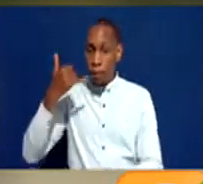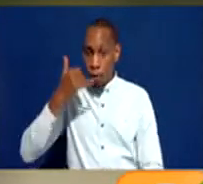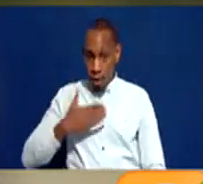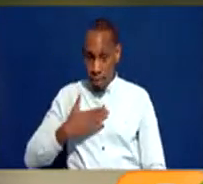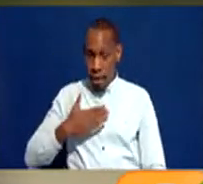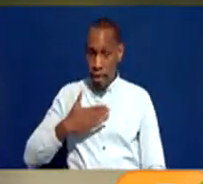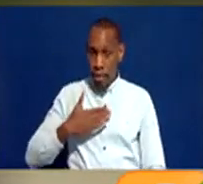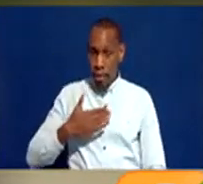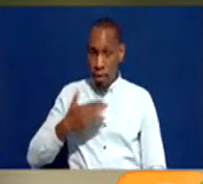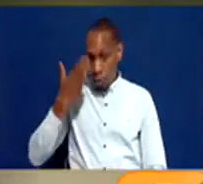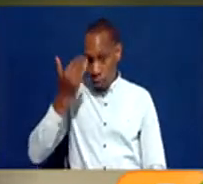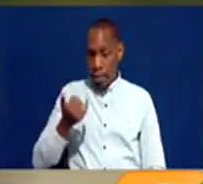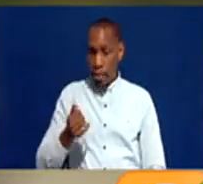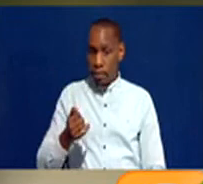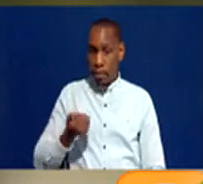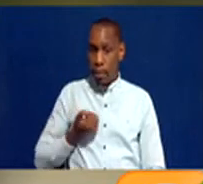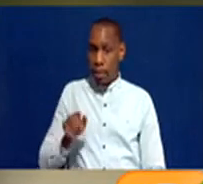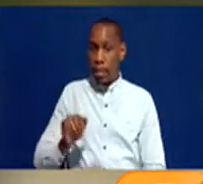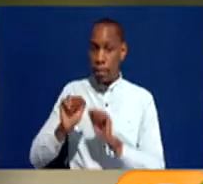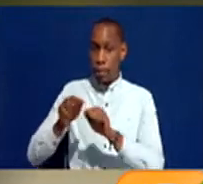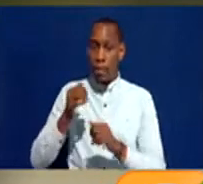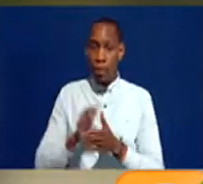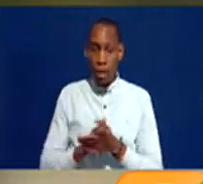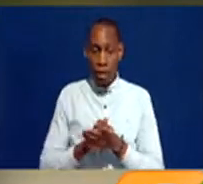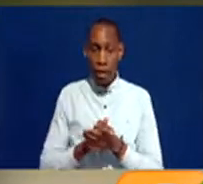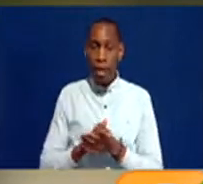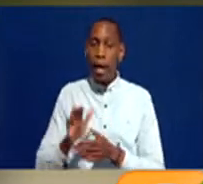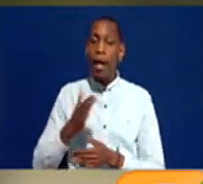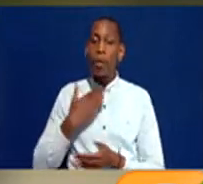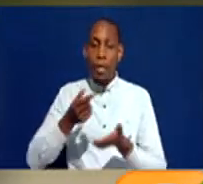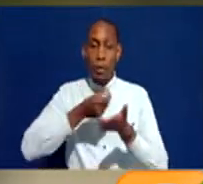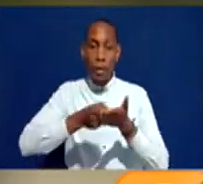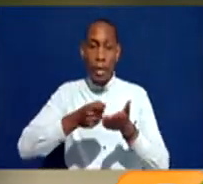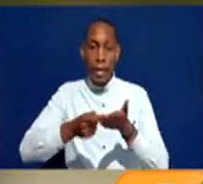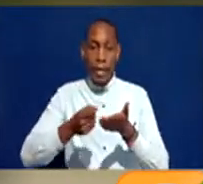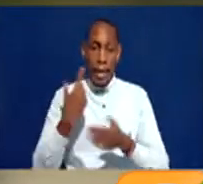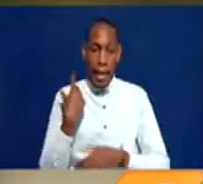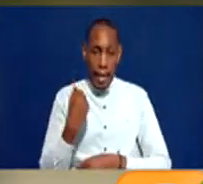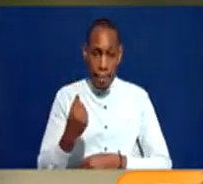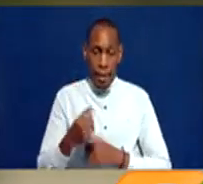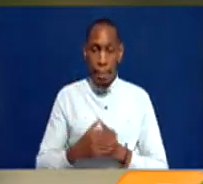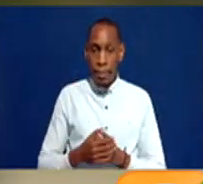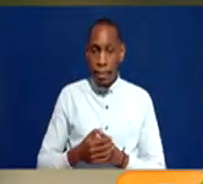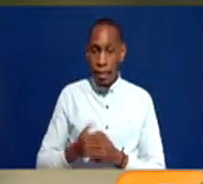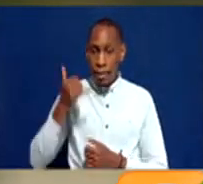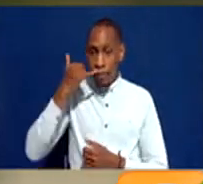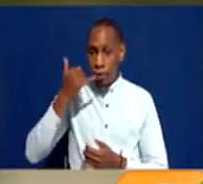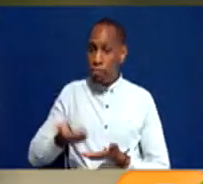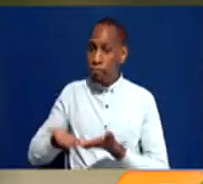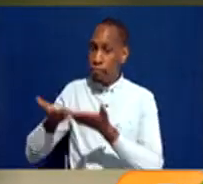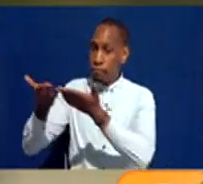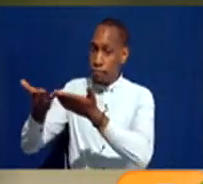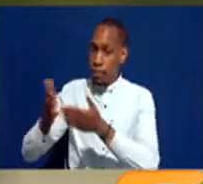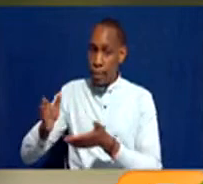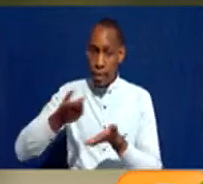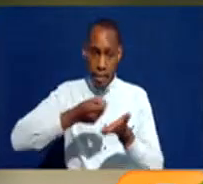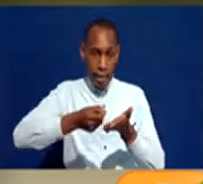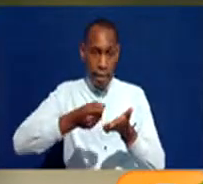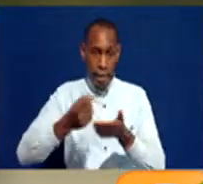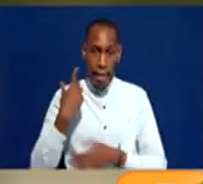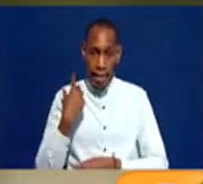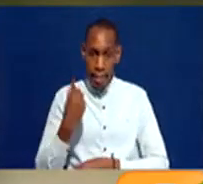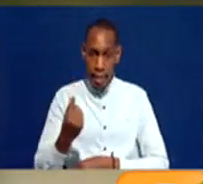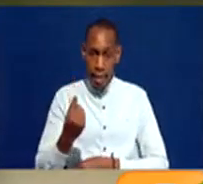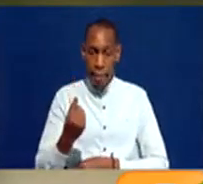that he check on, he wanted to write a code. So I gave out my phone, he wrote a code,